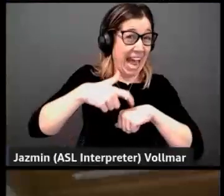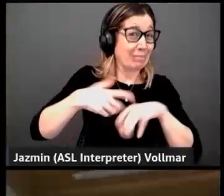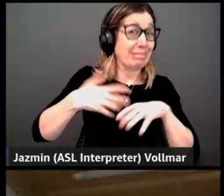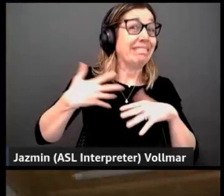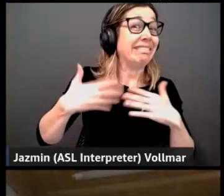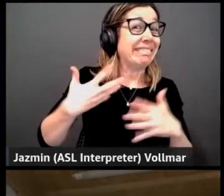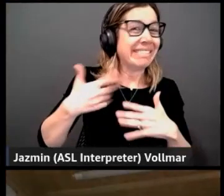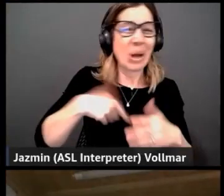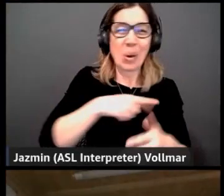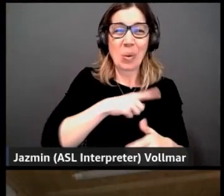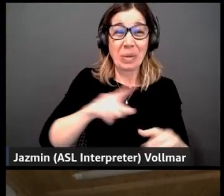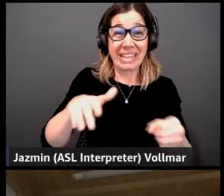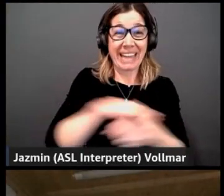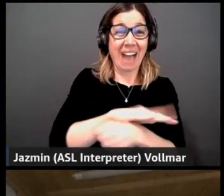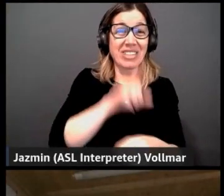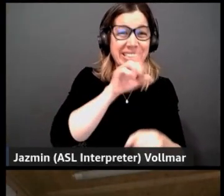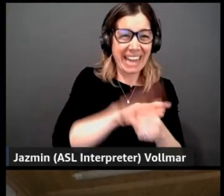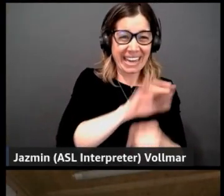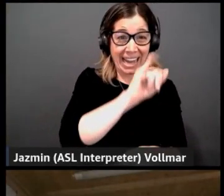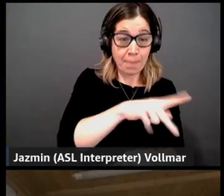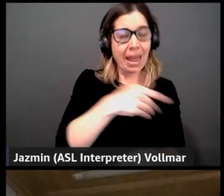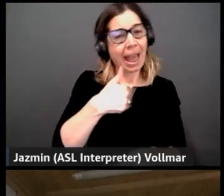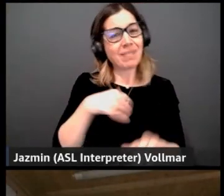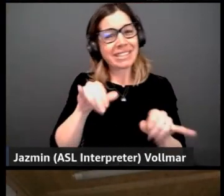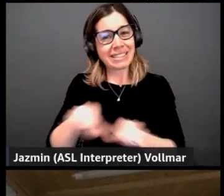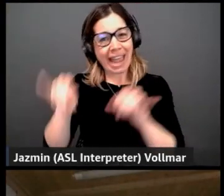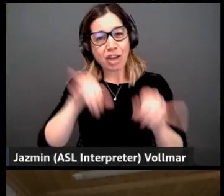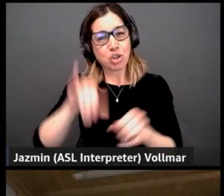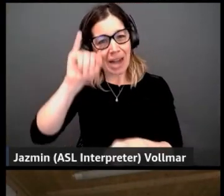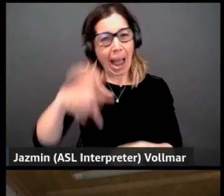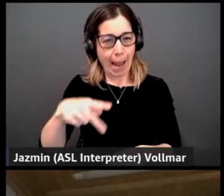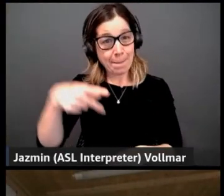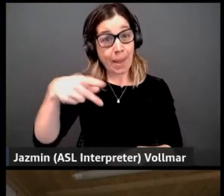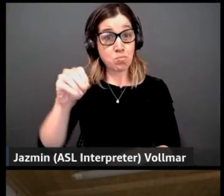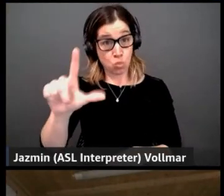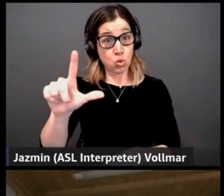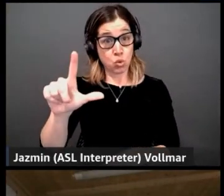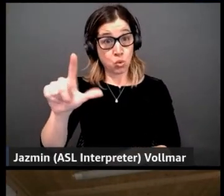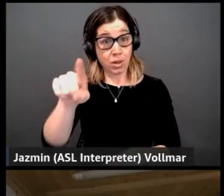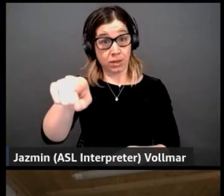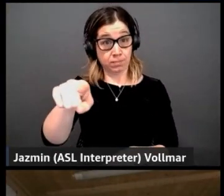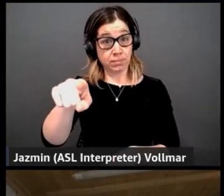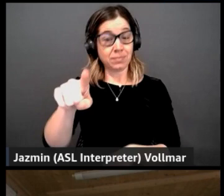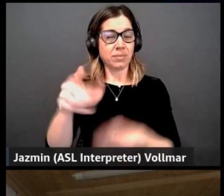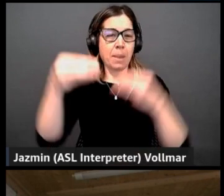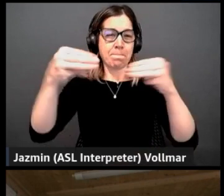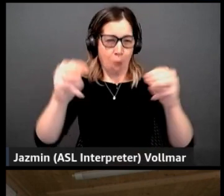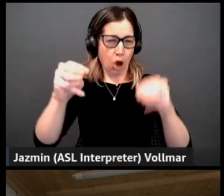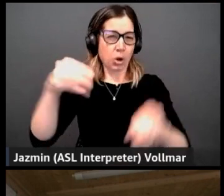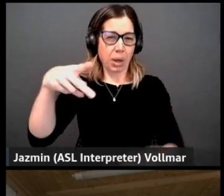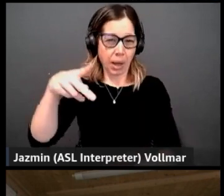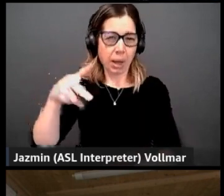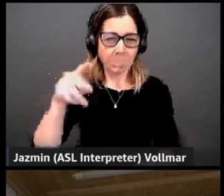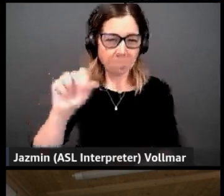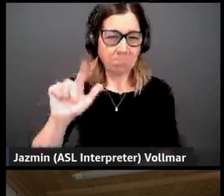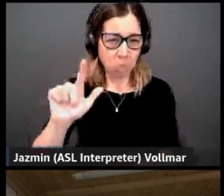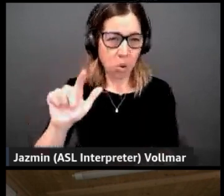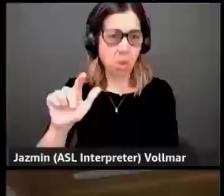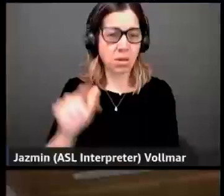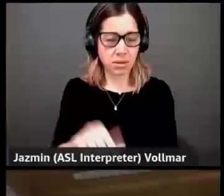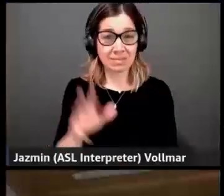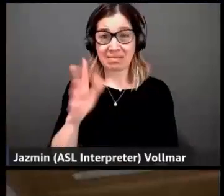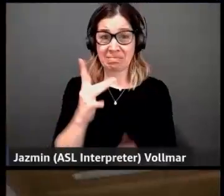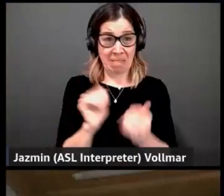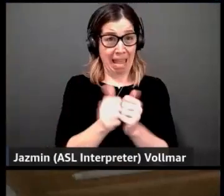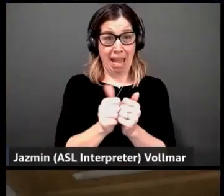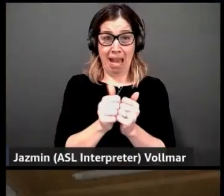IPs, you'll see I've got standard IP pool here. Yeah. And it's in a marketing pool. And how you simply do that is